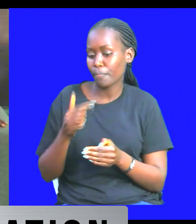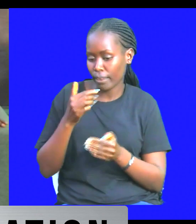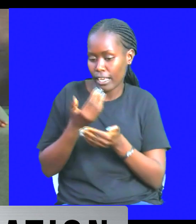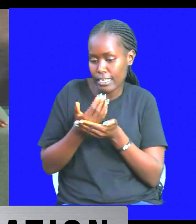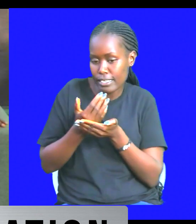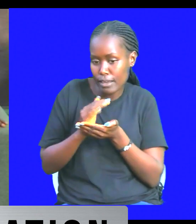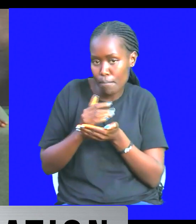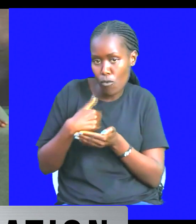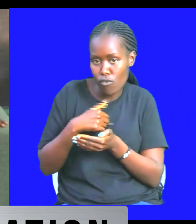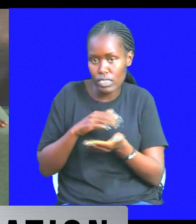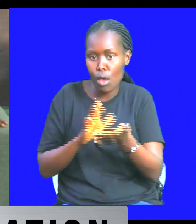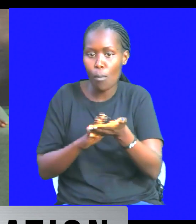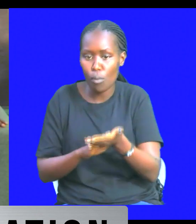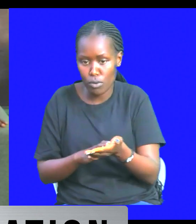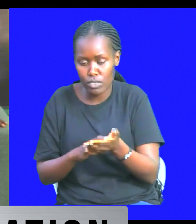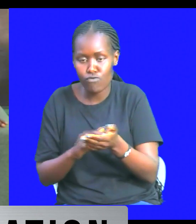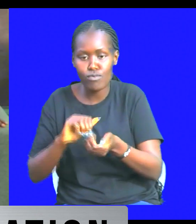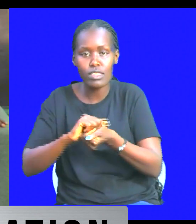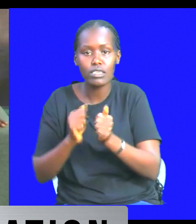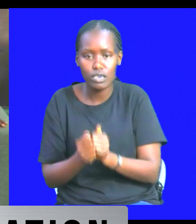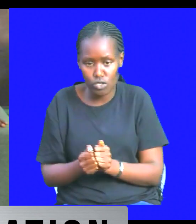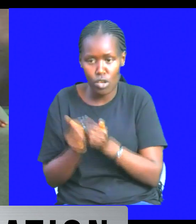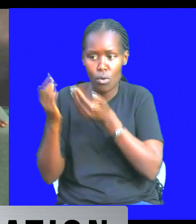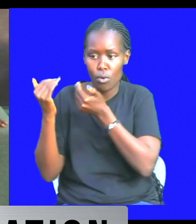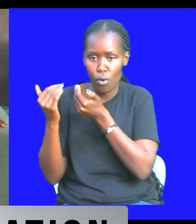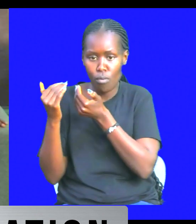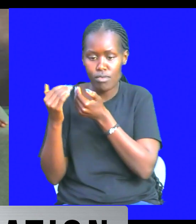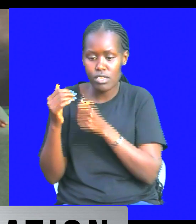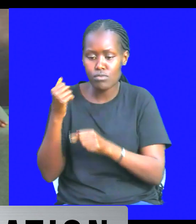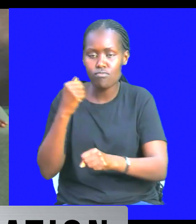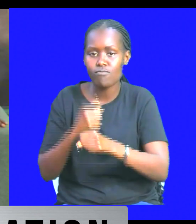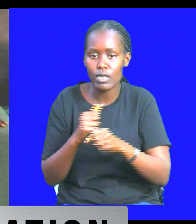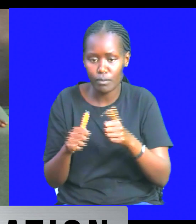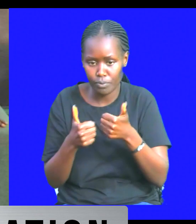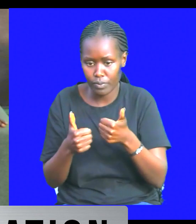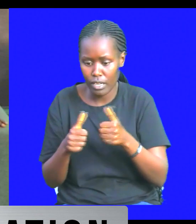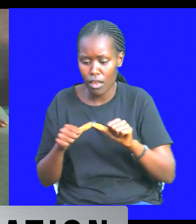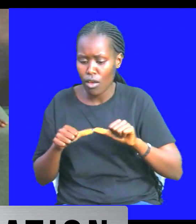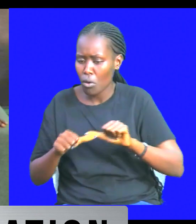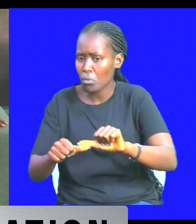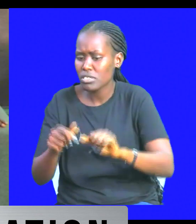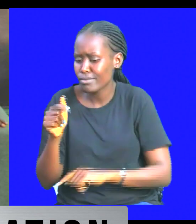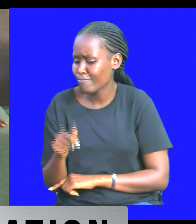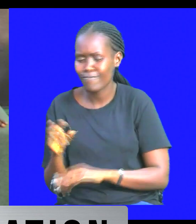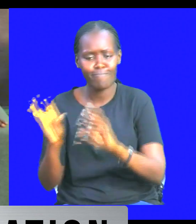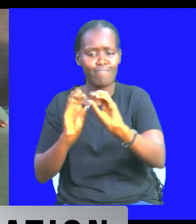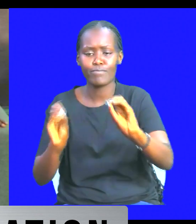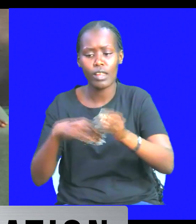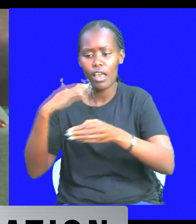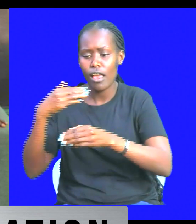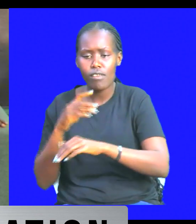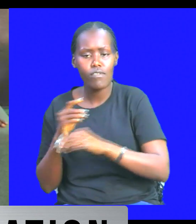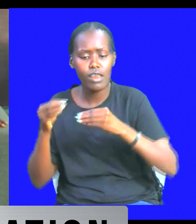processes. We hope that this will carry the day somewhere, because Jonah, we can't continue this way. We can't continue that every election,